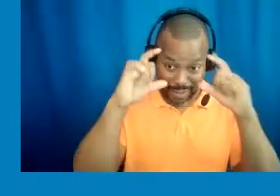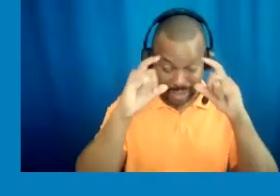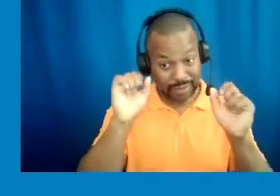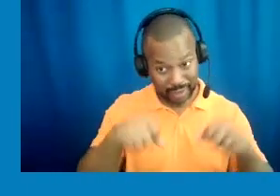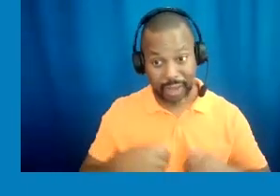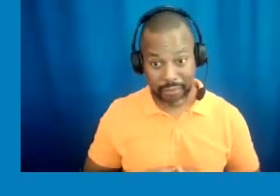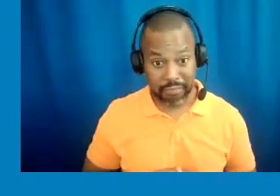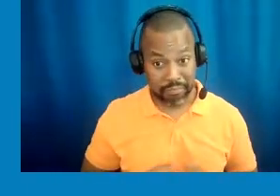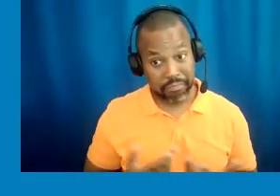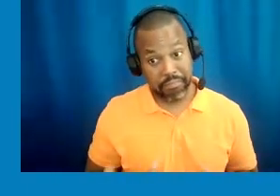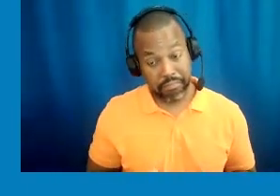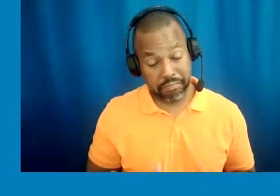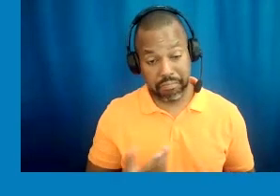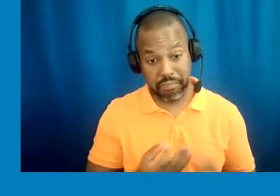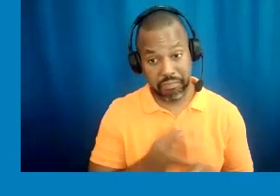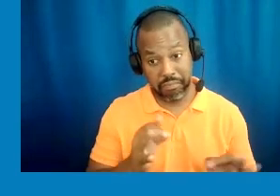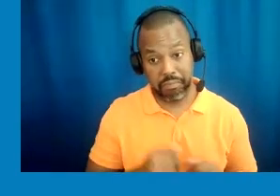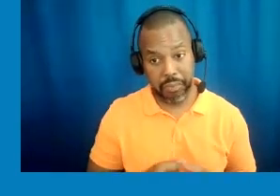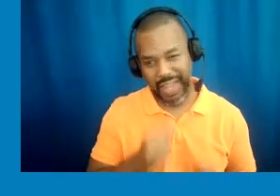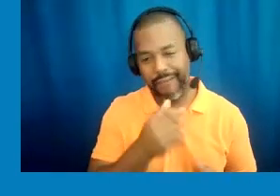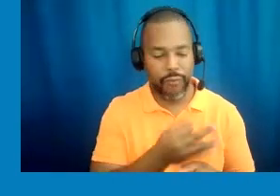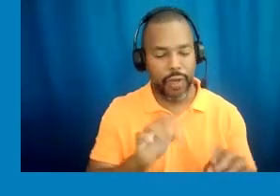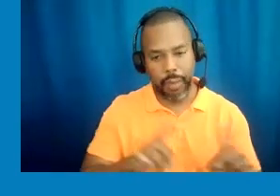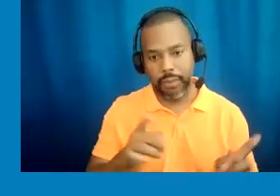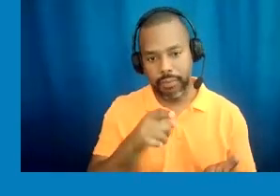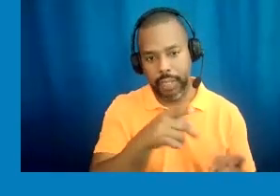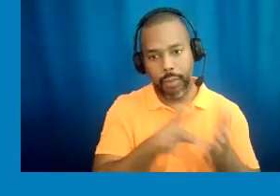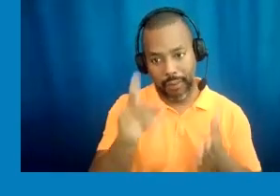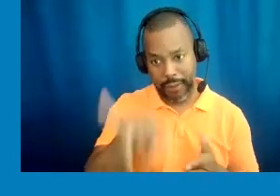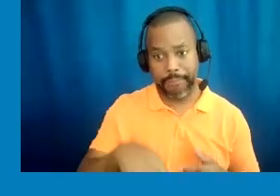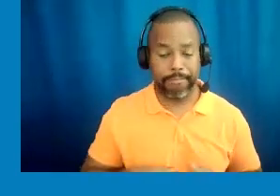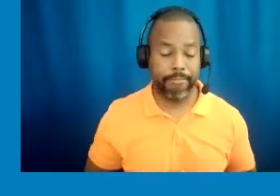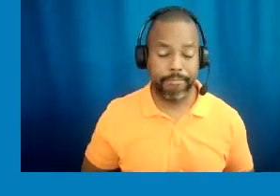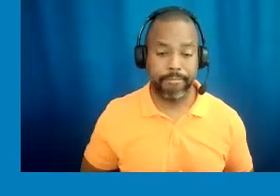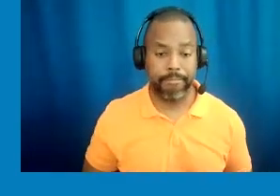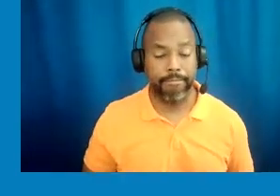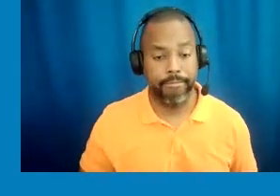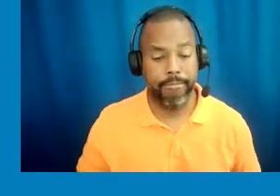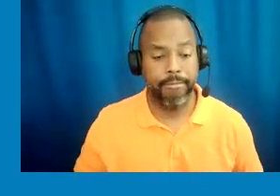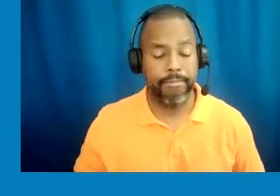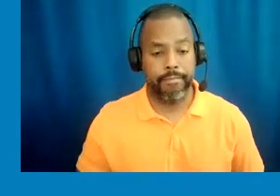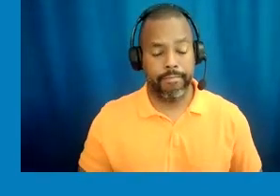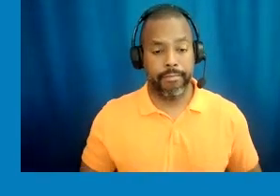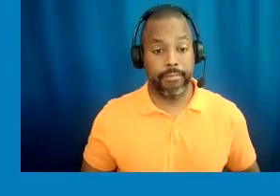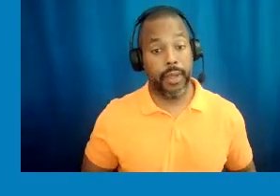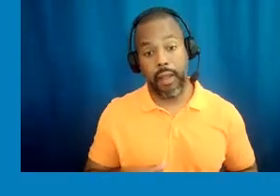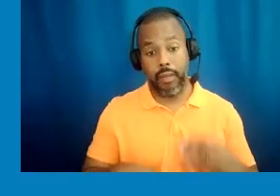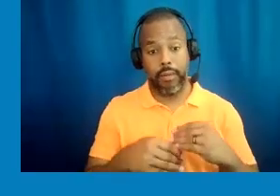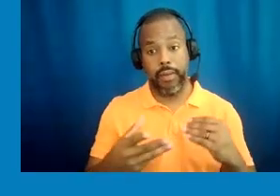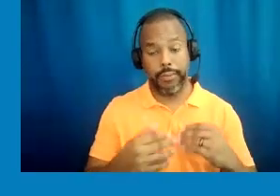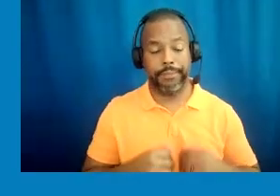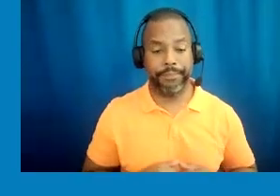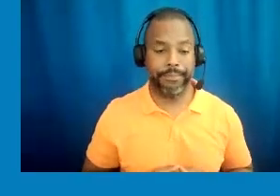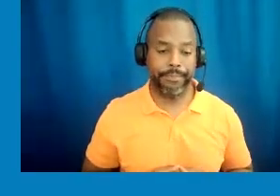just don't need glasses and would like to get or non-prescription sunglasses under your benefit. Additional benefits under your